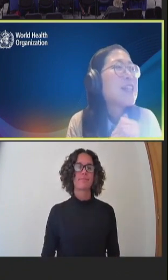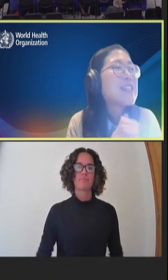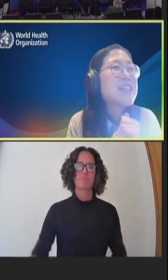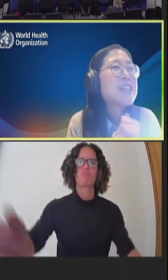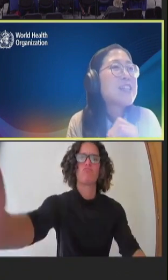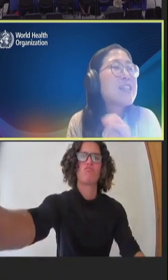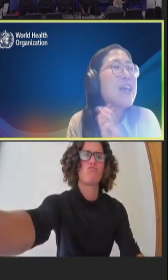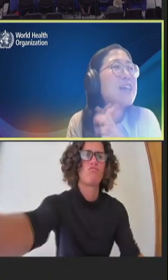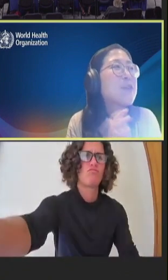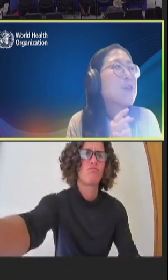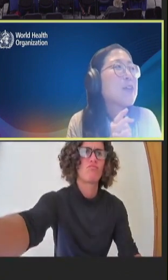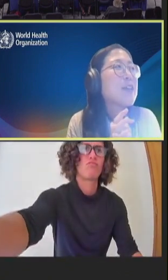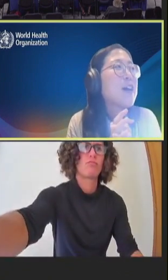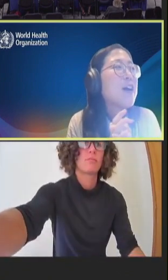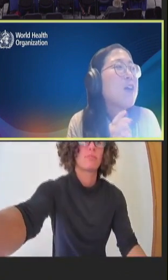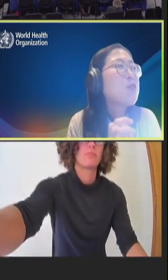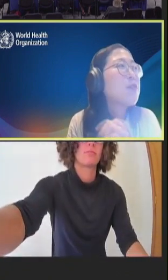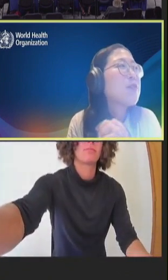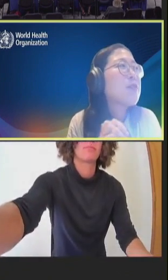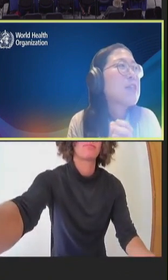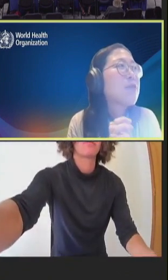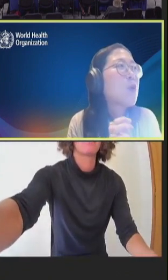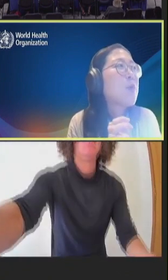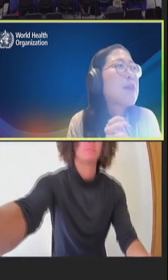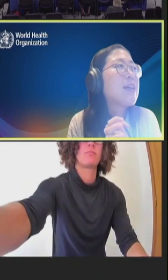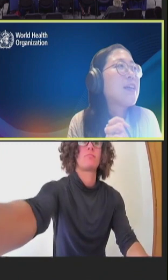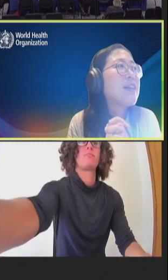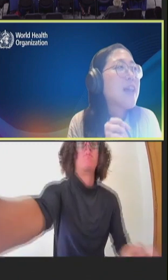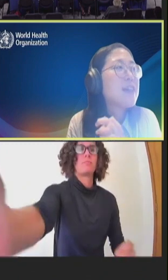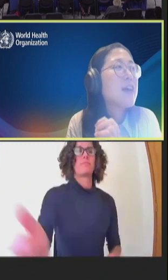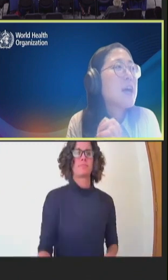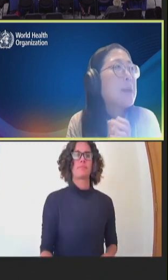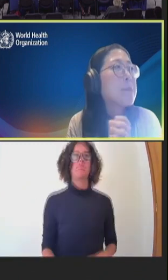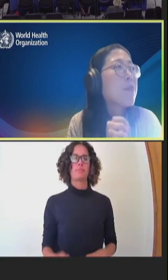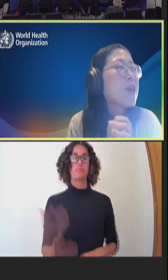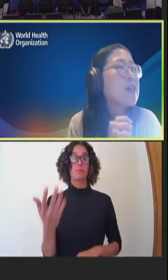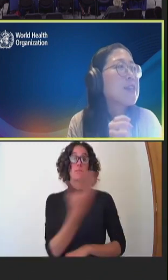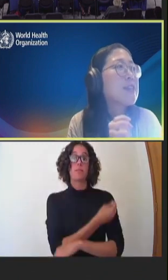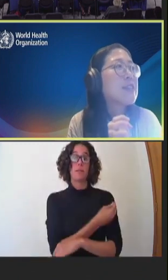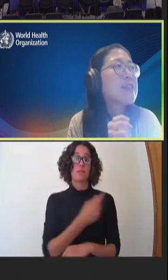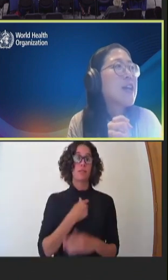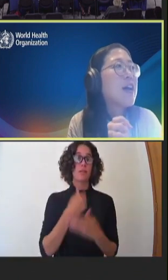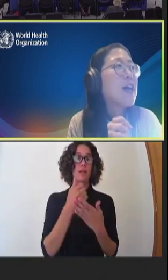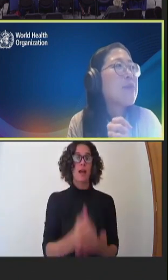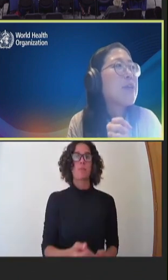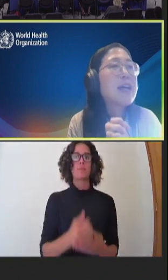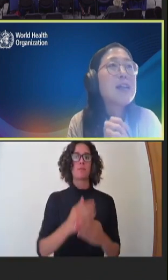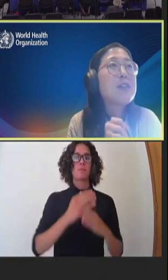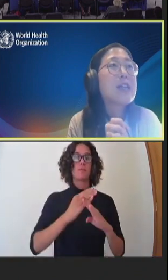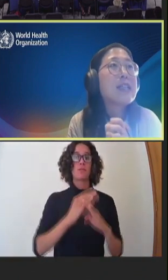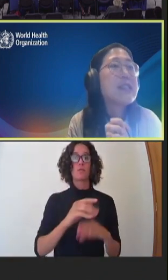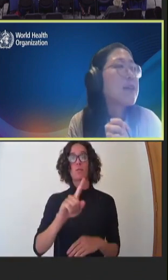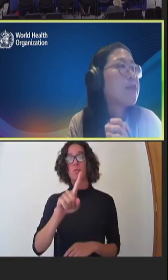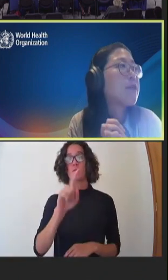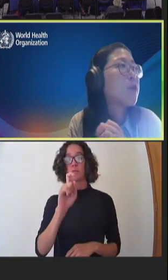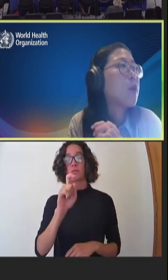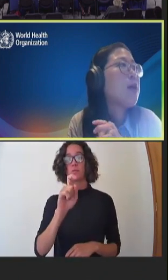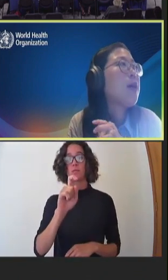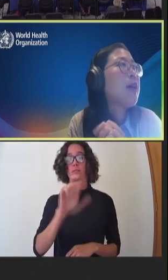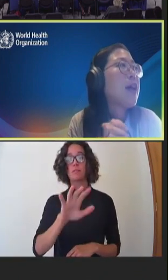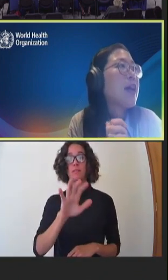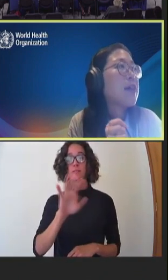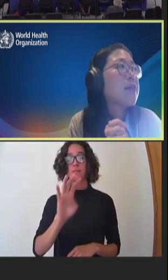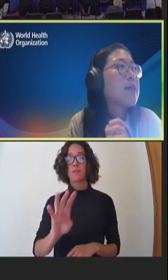So vaccination has averted 154 million deaths since EPI launched in